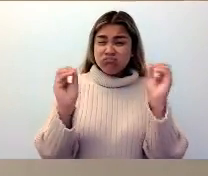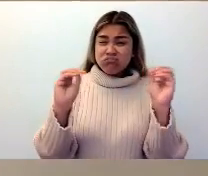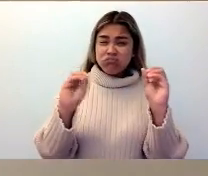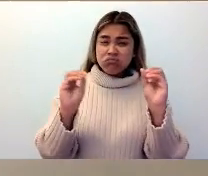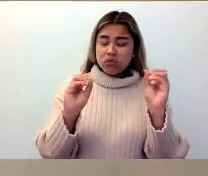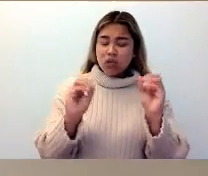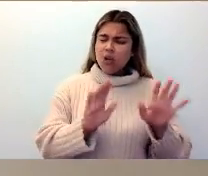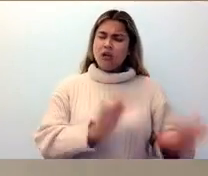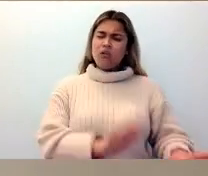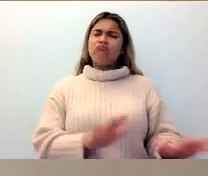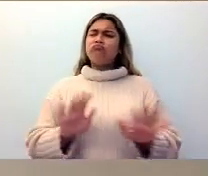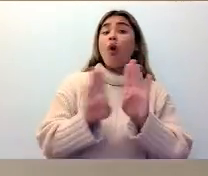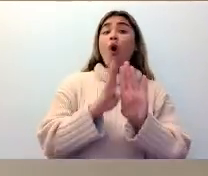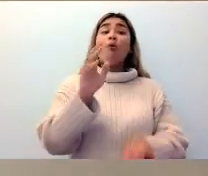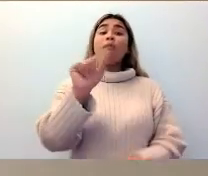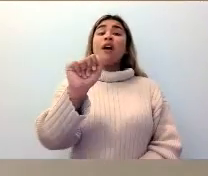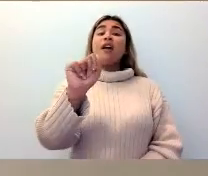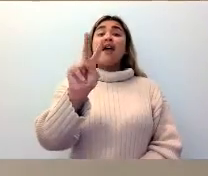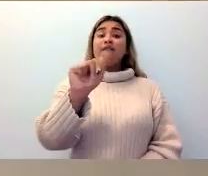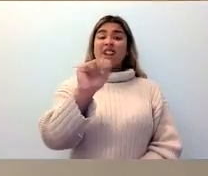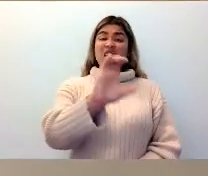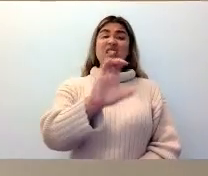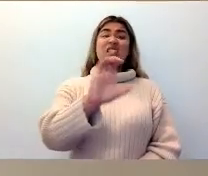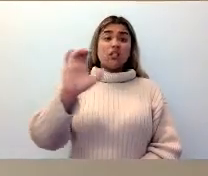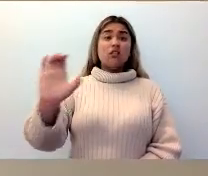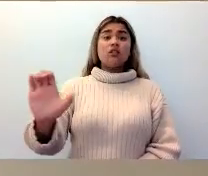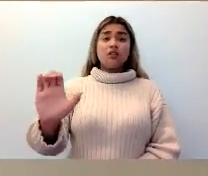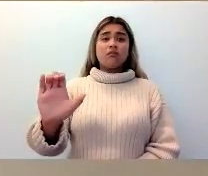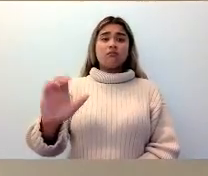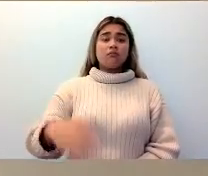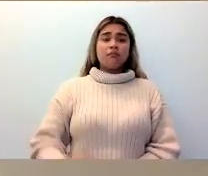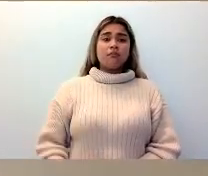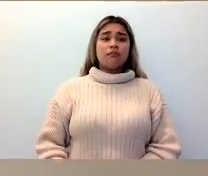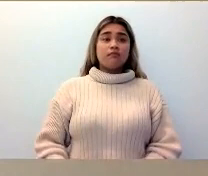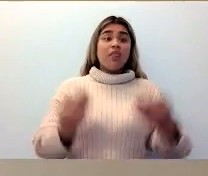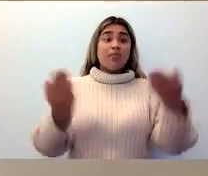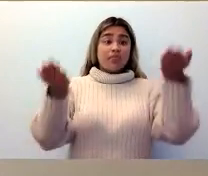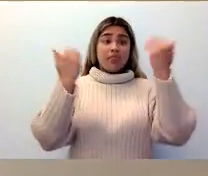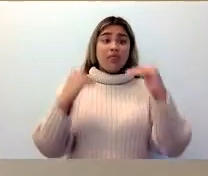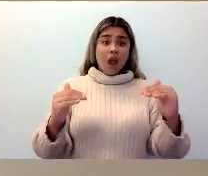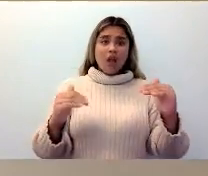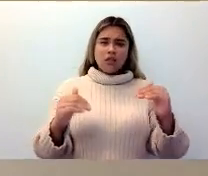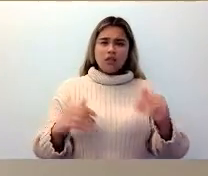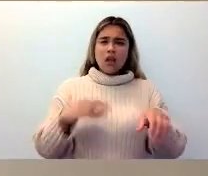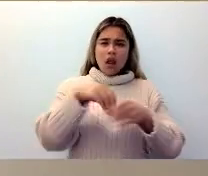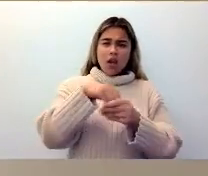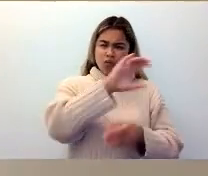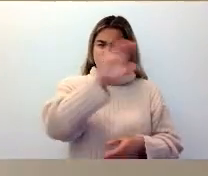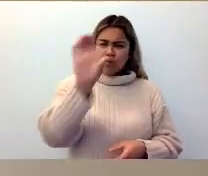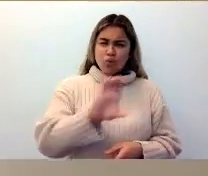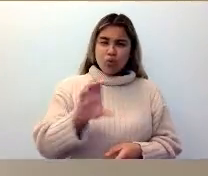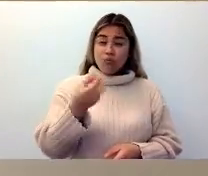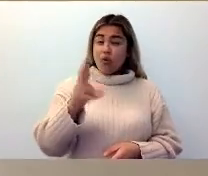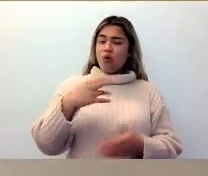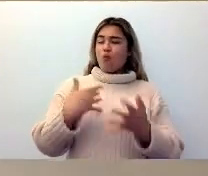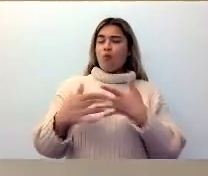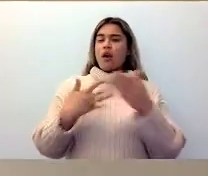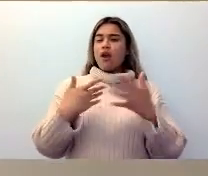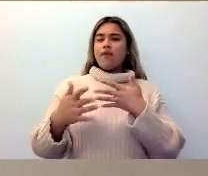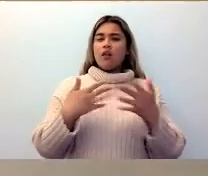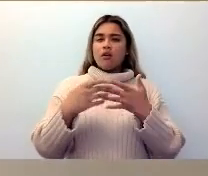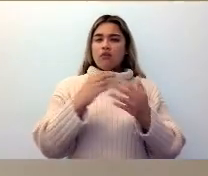Just open Ava CC. Then look for the settings on the window and set your speakers to Ava speakers. For